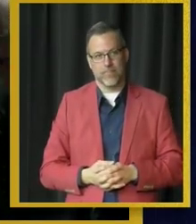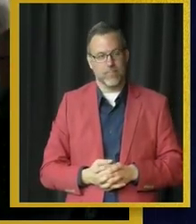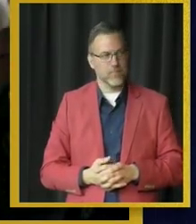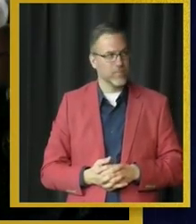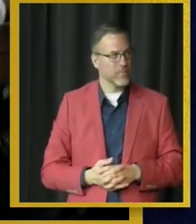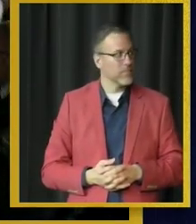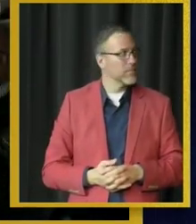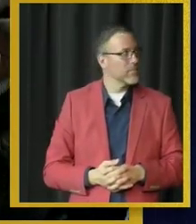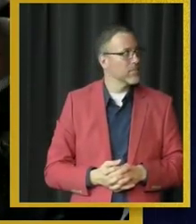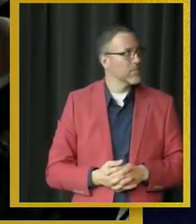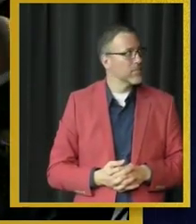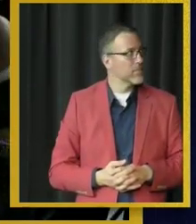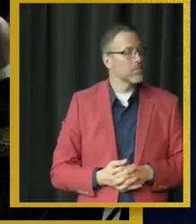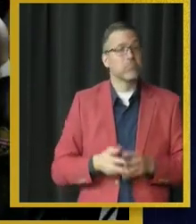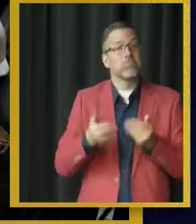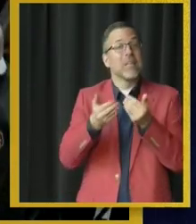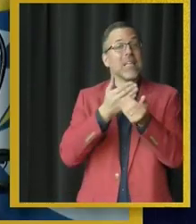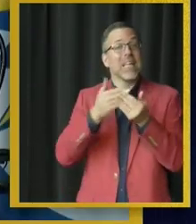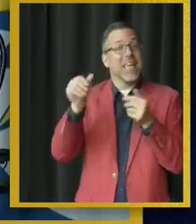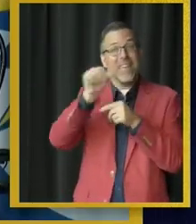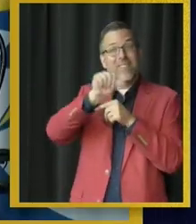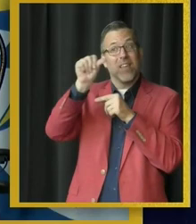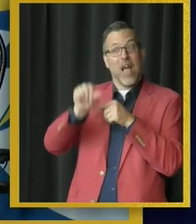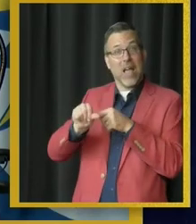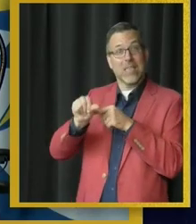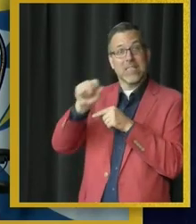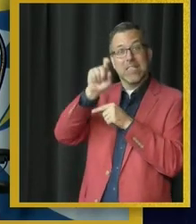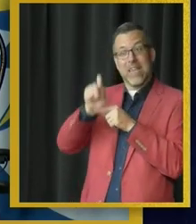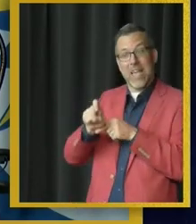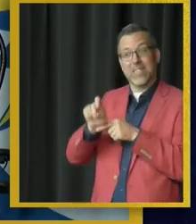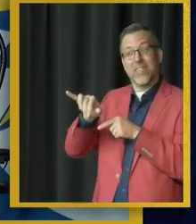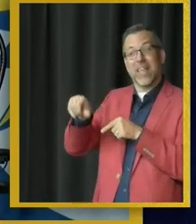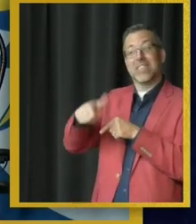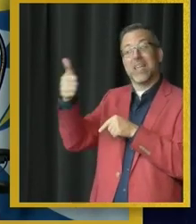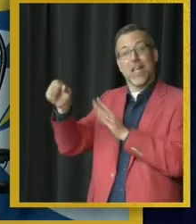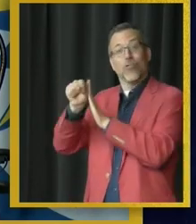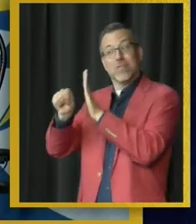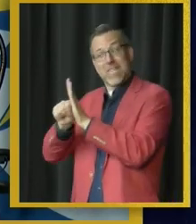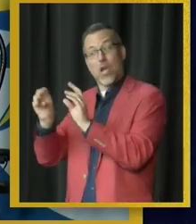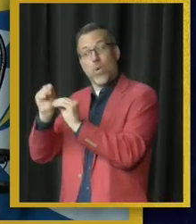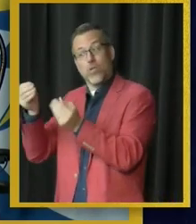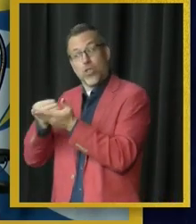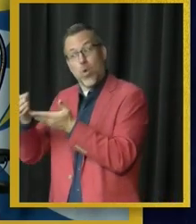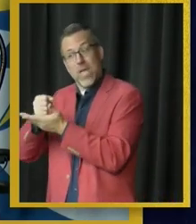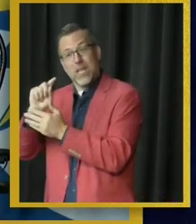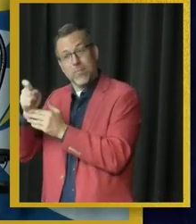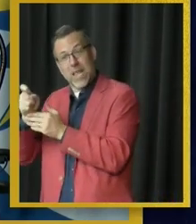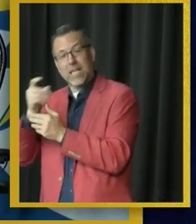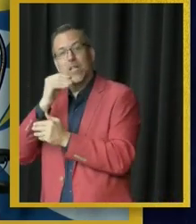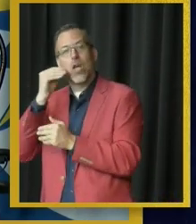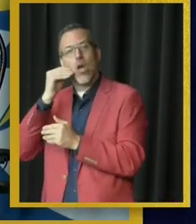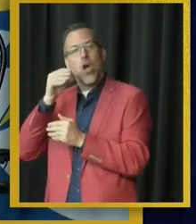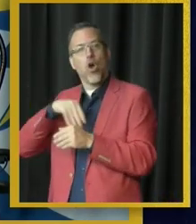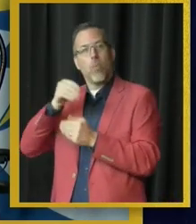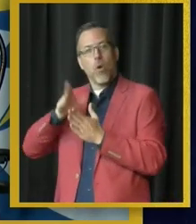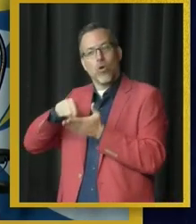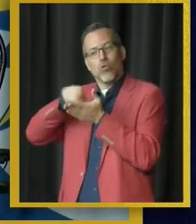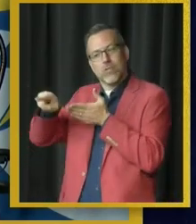And even Austin, Texas, that's in another state with no income tax. Homeowners pay an effective